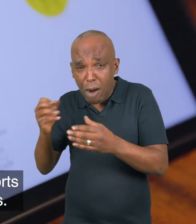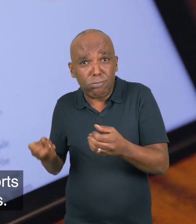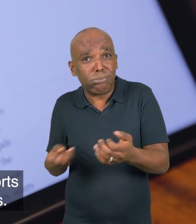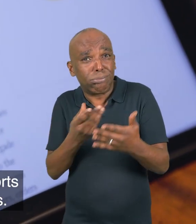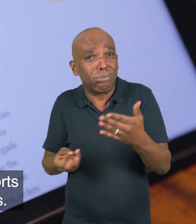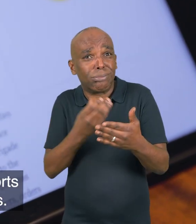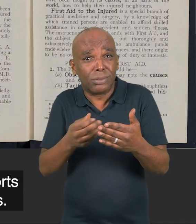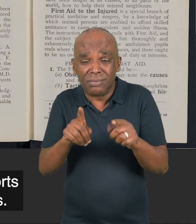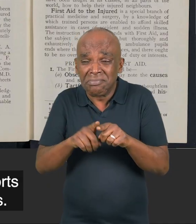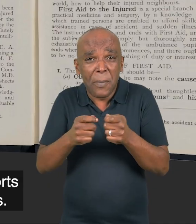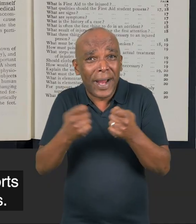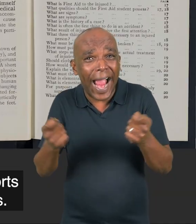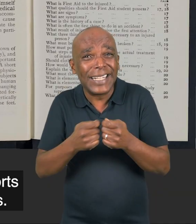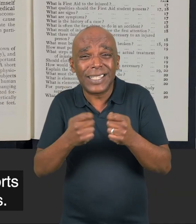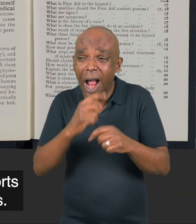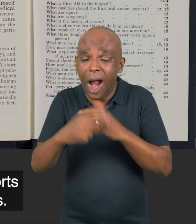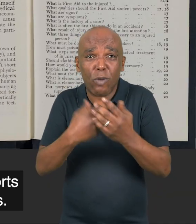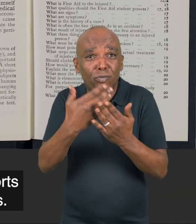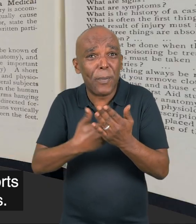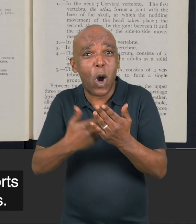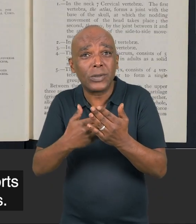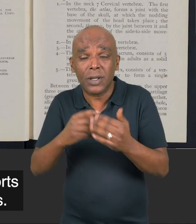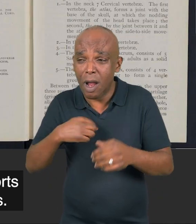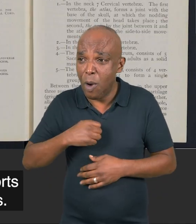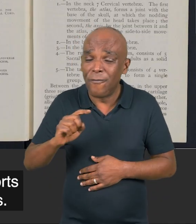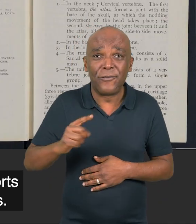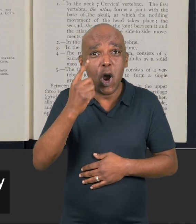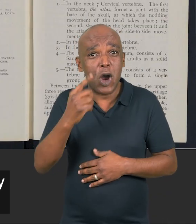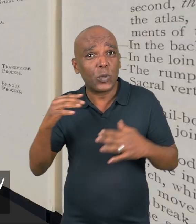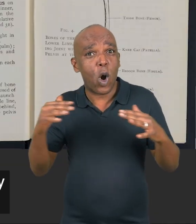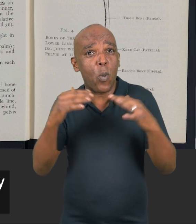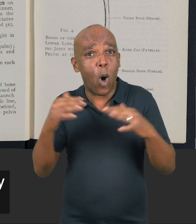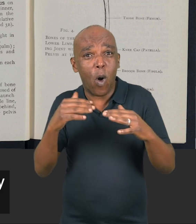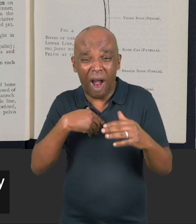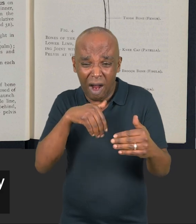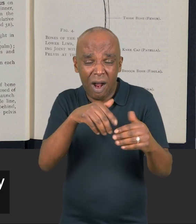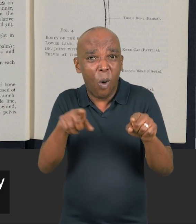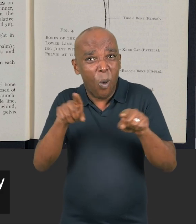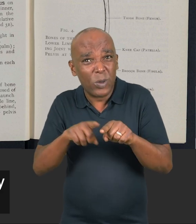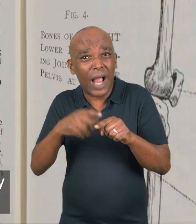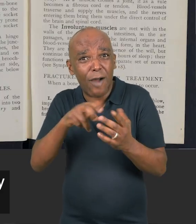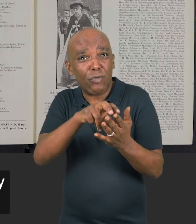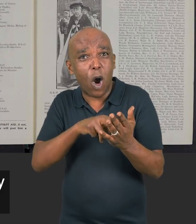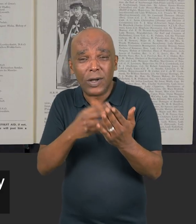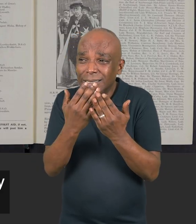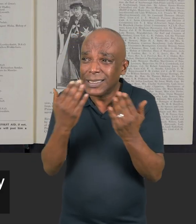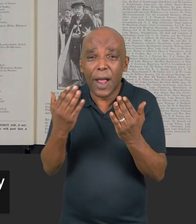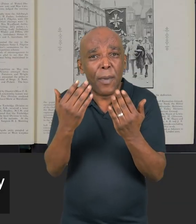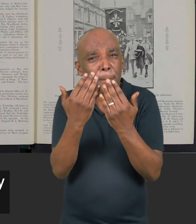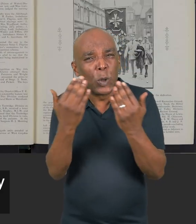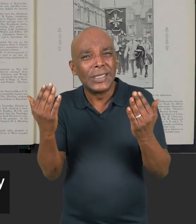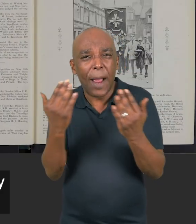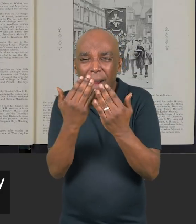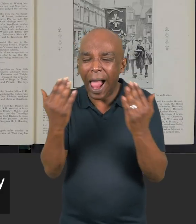includes magazines, annual reports, and some of our First World War records. We also have archive records on display in the